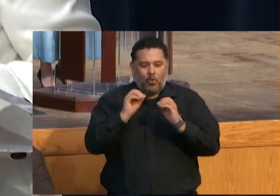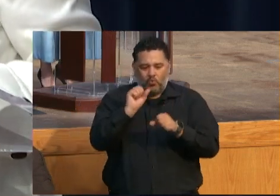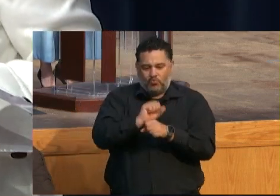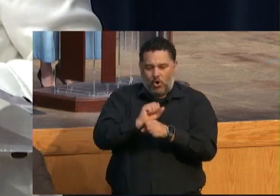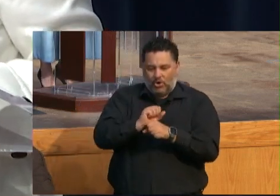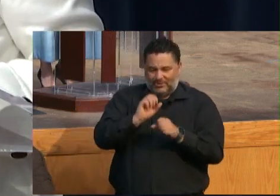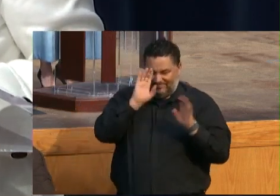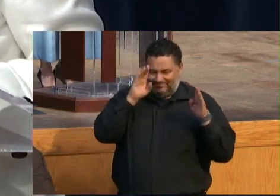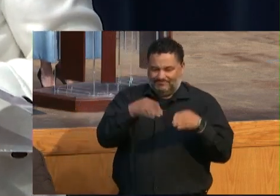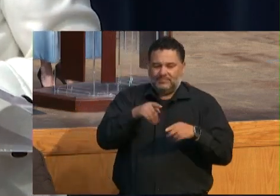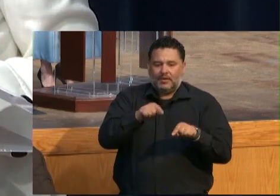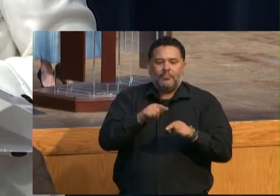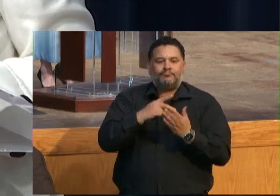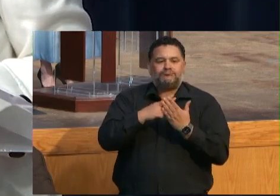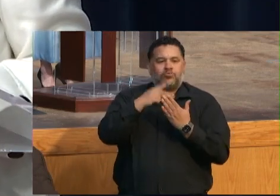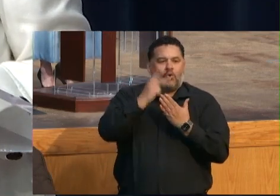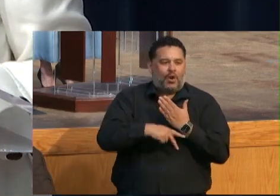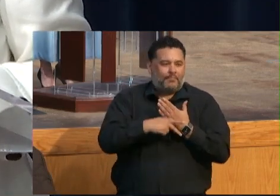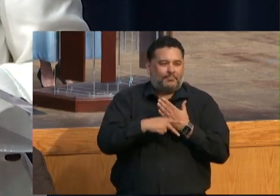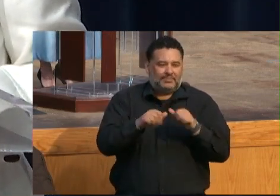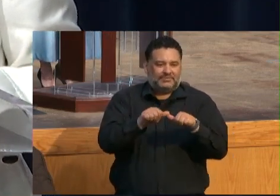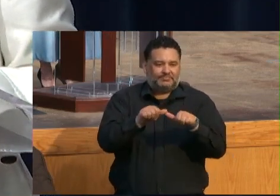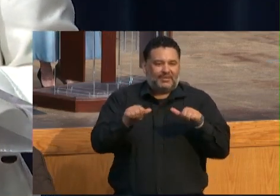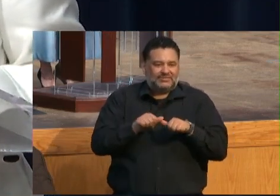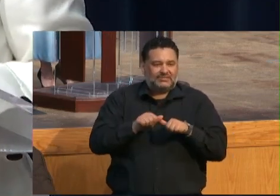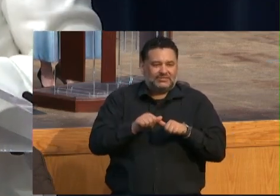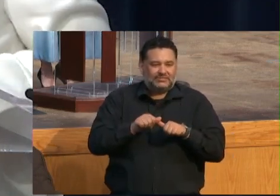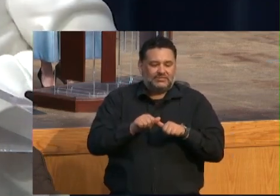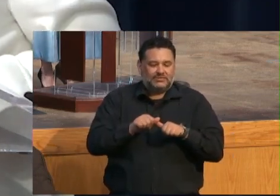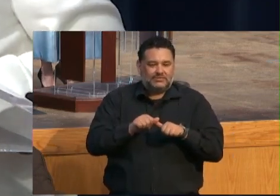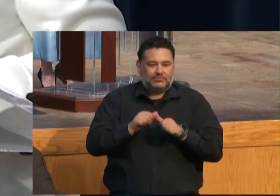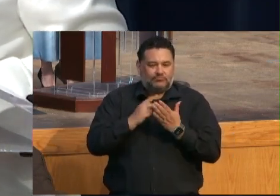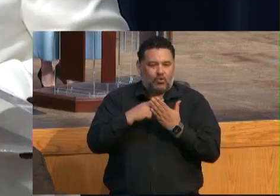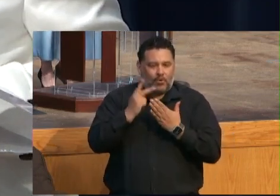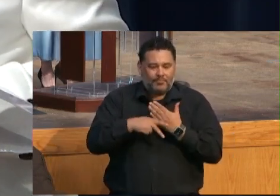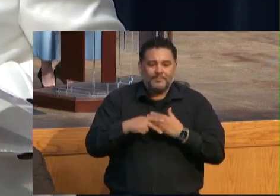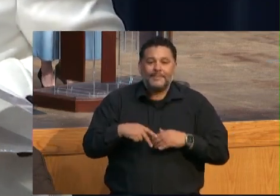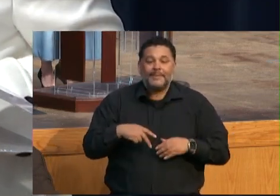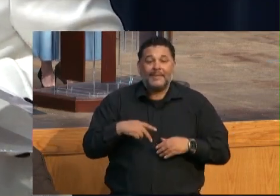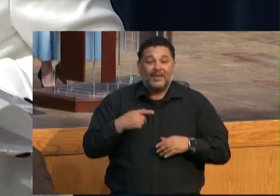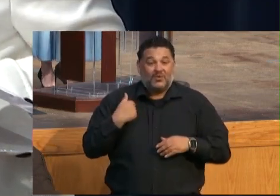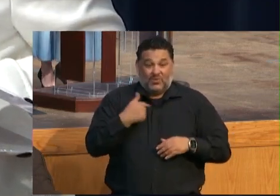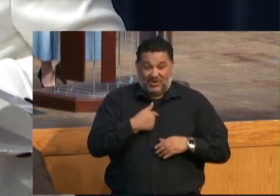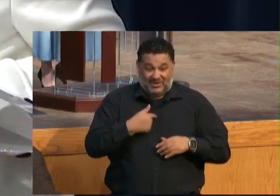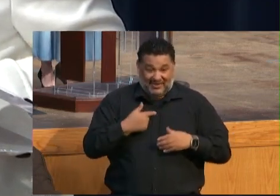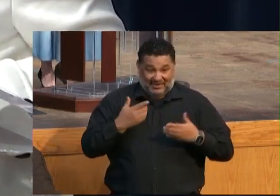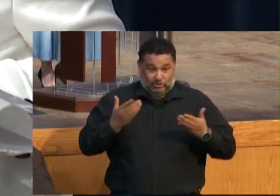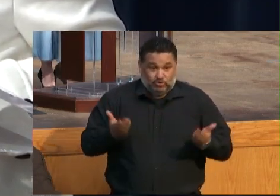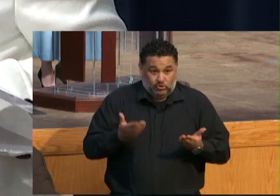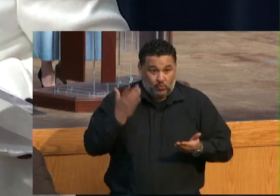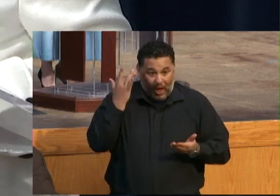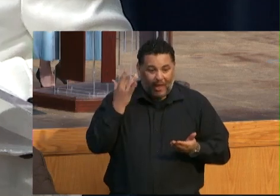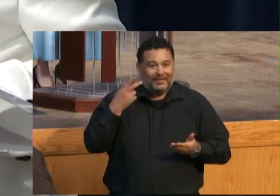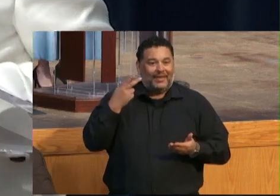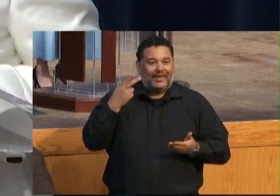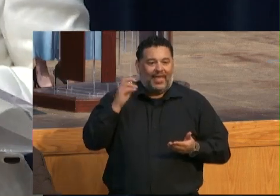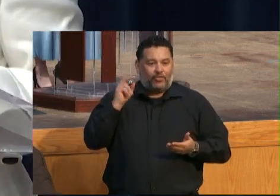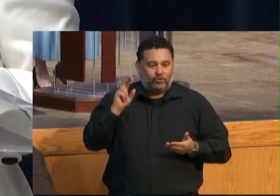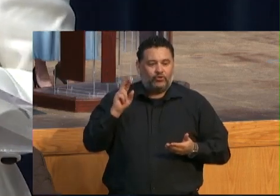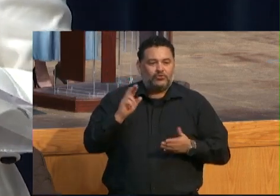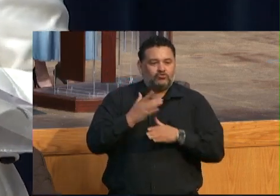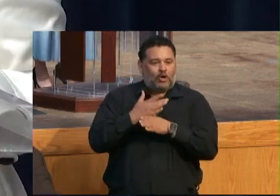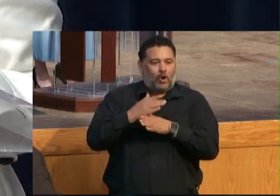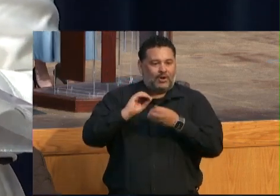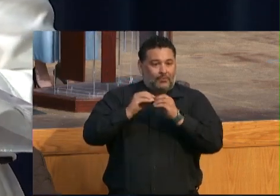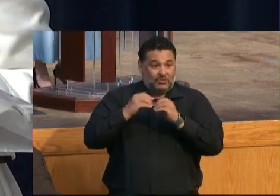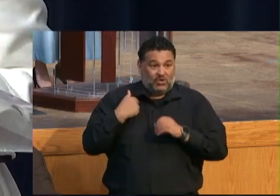space. Because we all know that the reason we're where we are is based on the numbers that Heather shared. We have